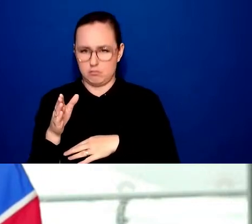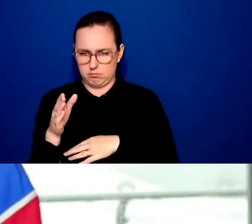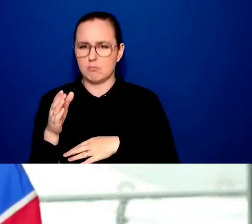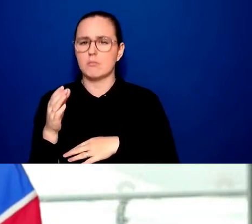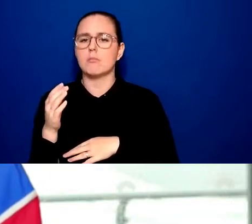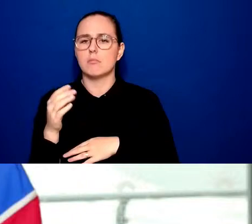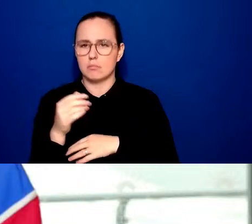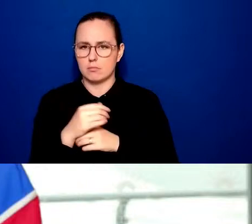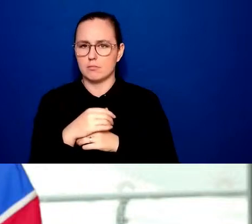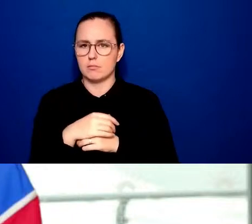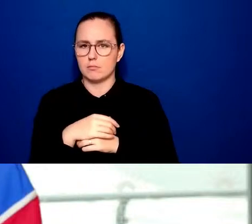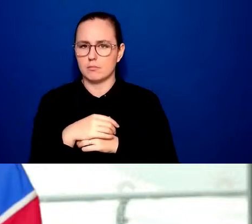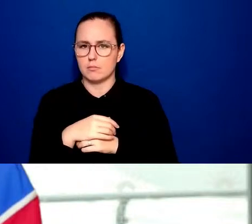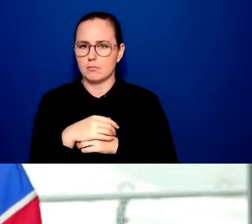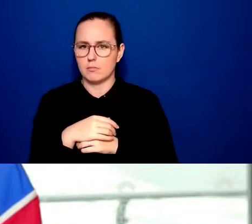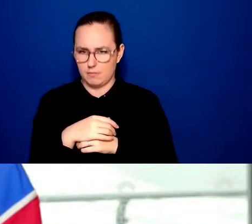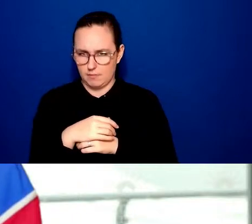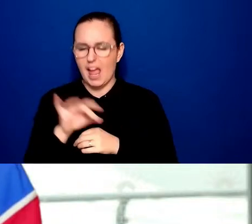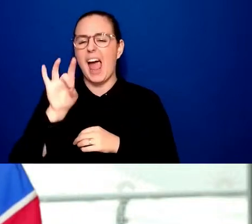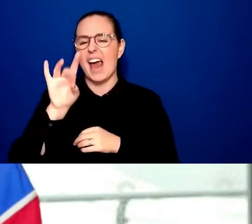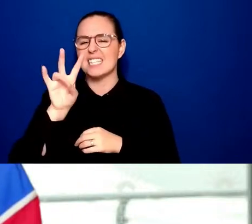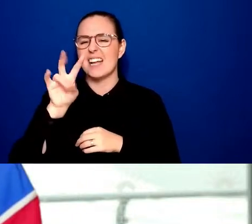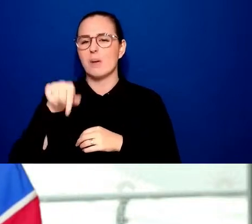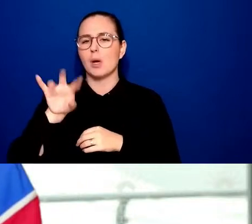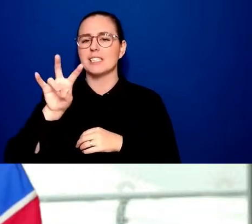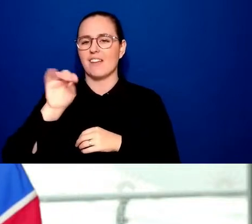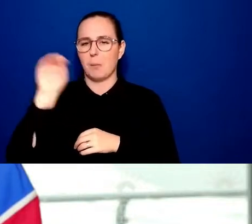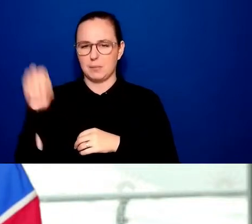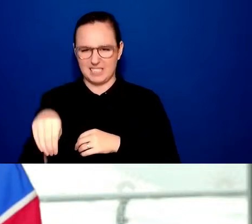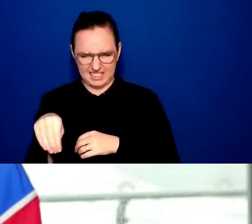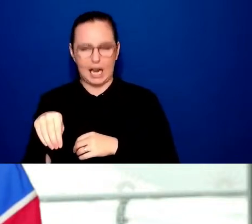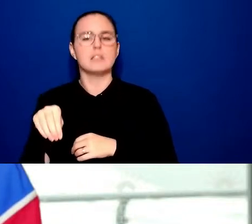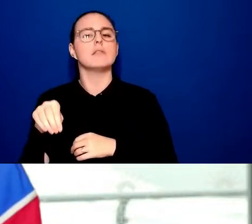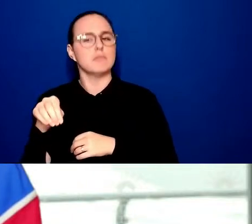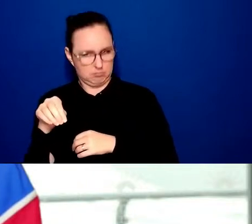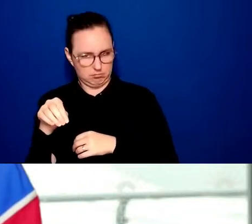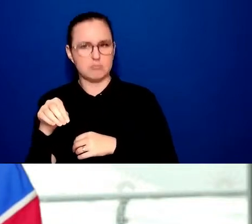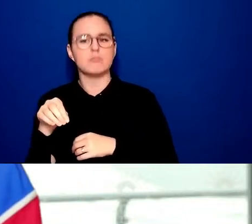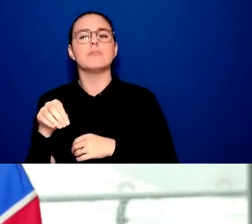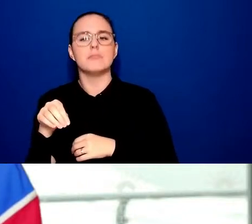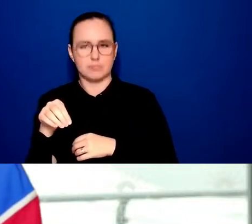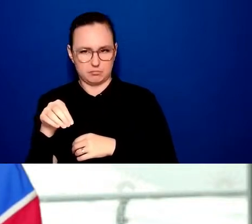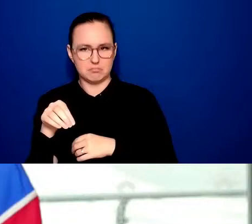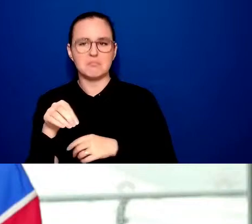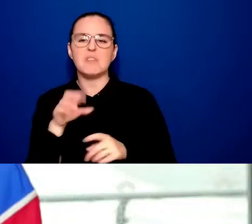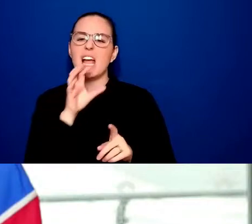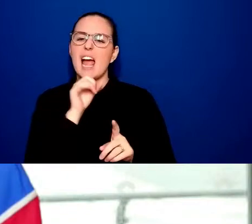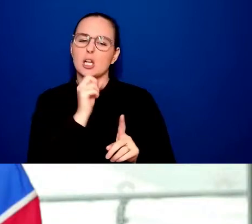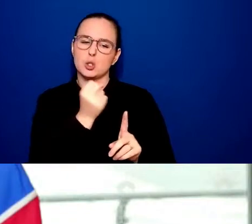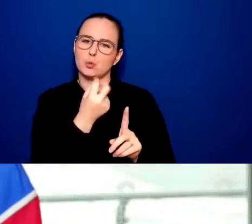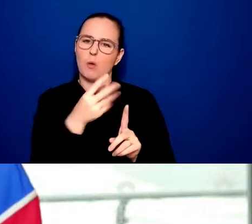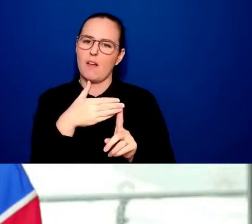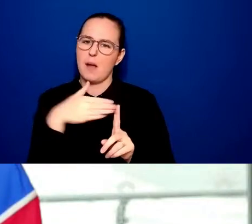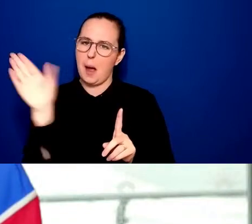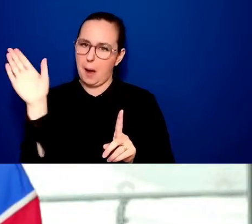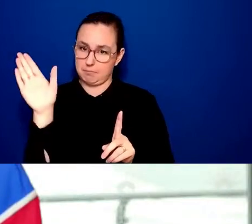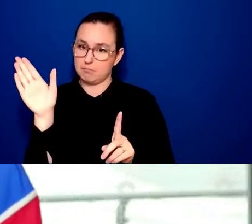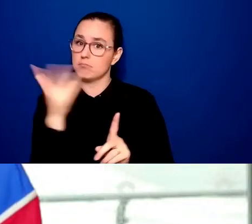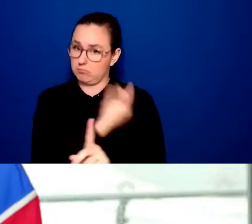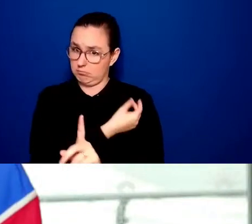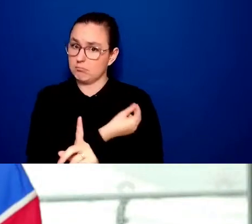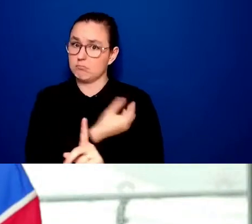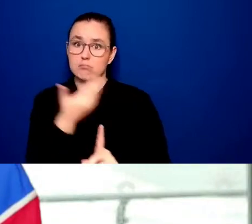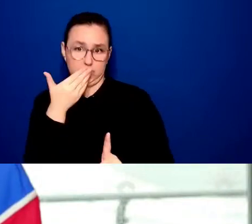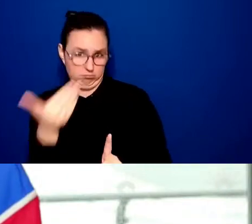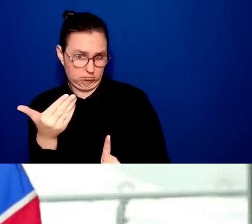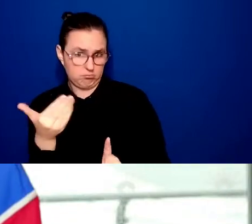That's 87.7% of eligible people, 12 plus in BC, which is a significant achievement and comparable and as good as any area